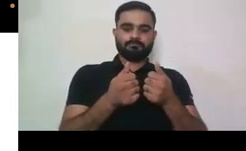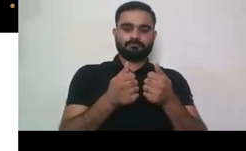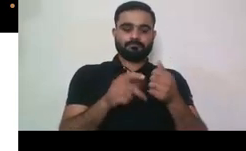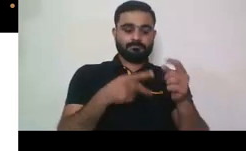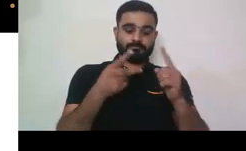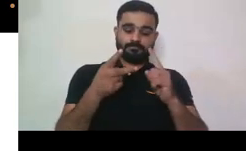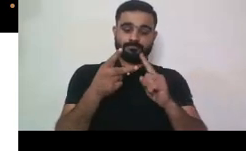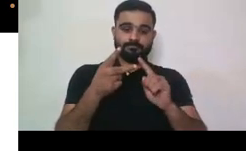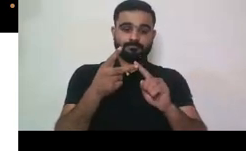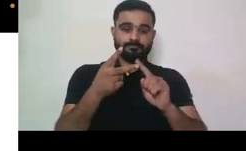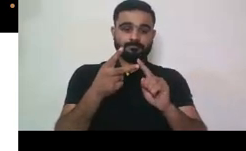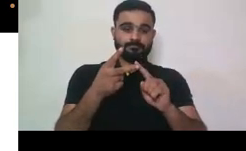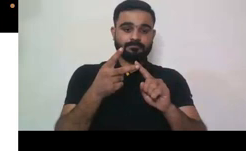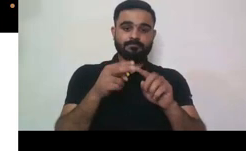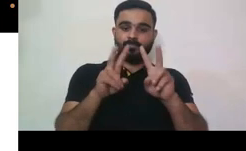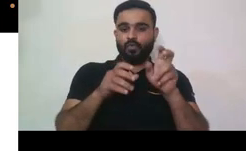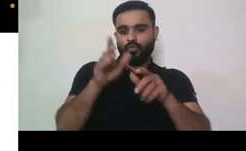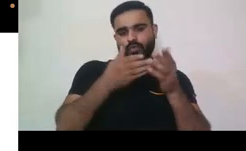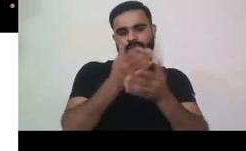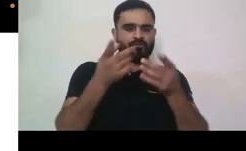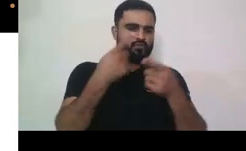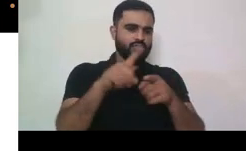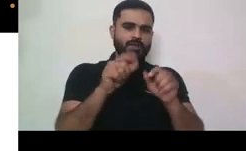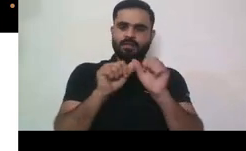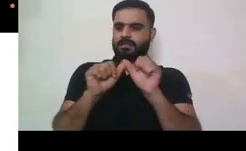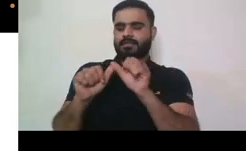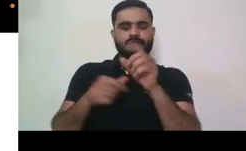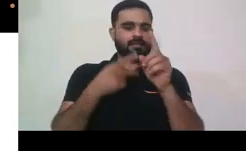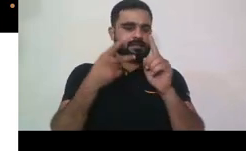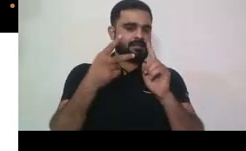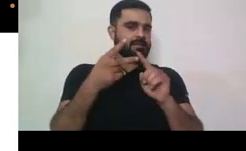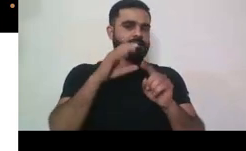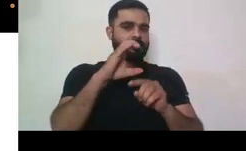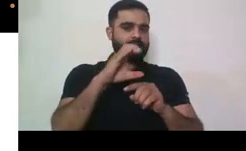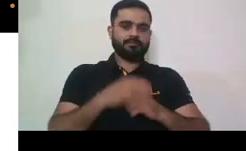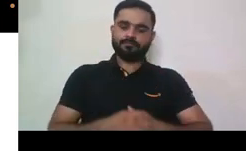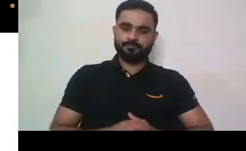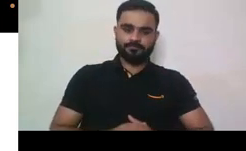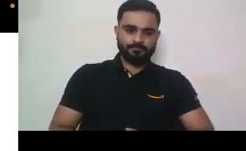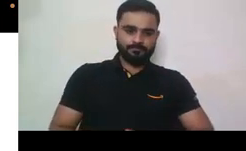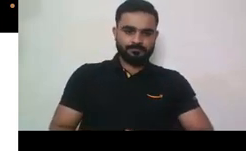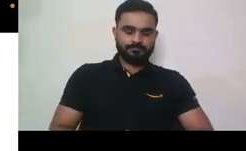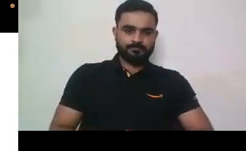Second, most of you are giving the correct answers for second, C.